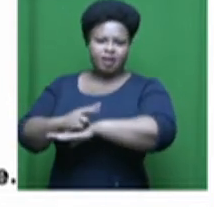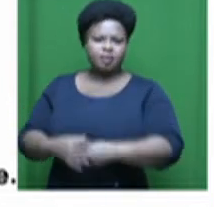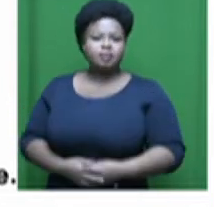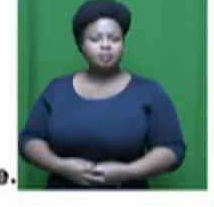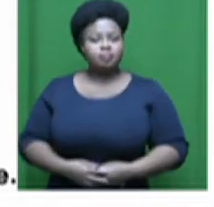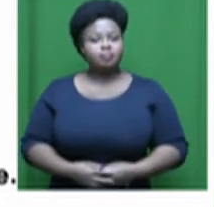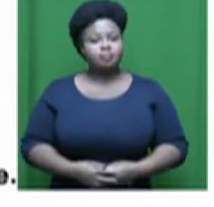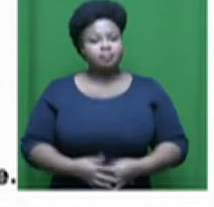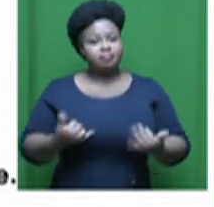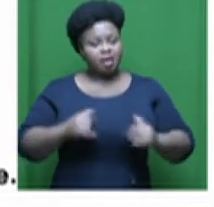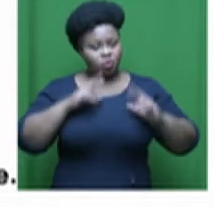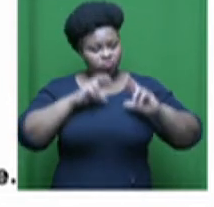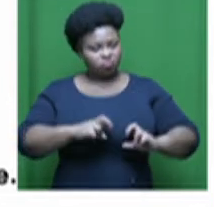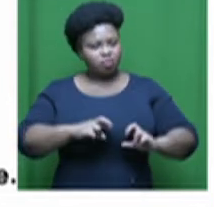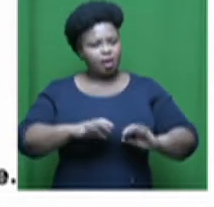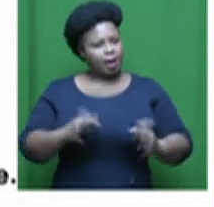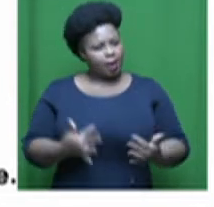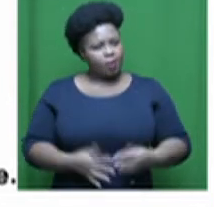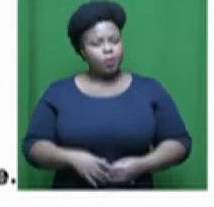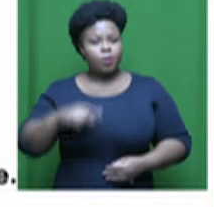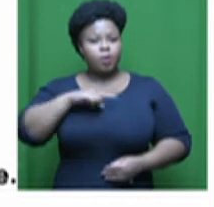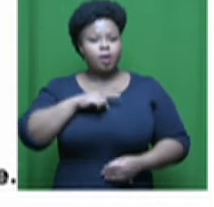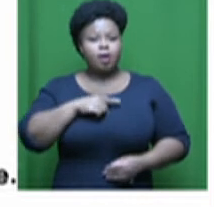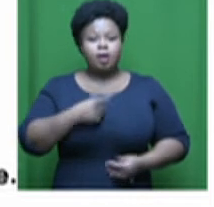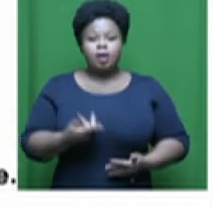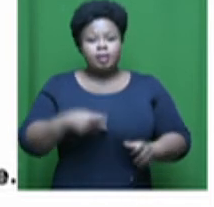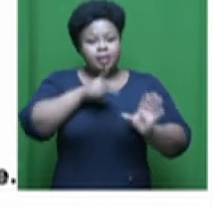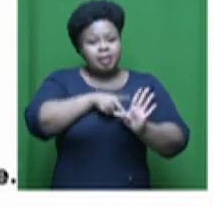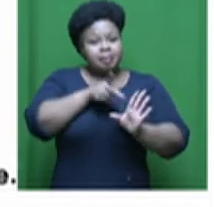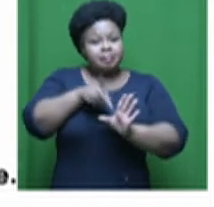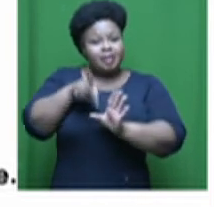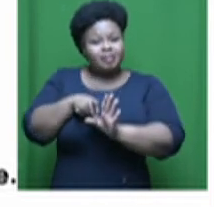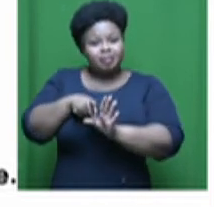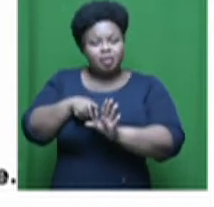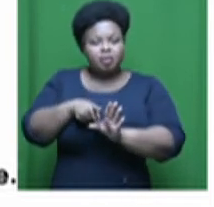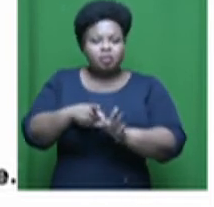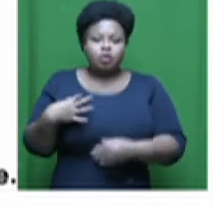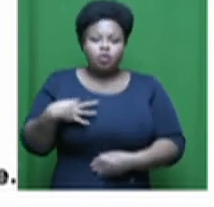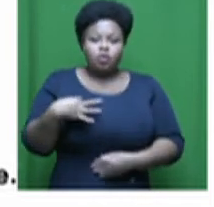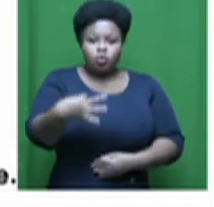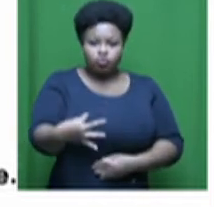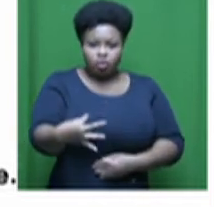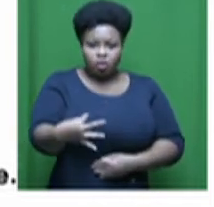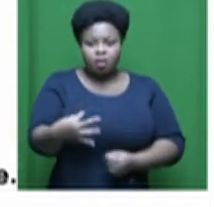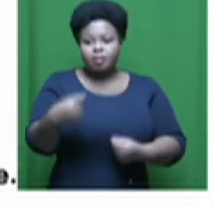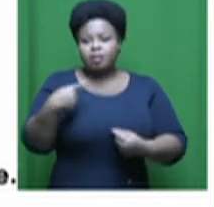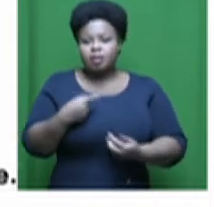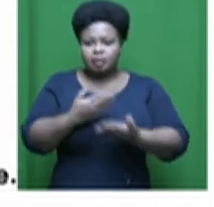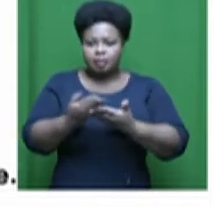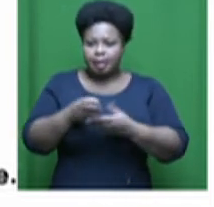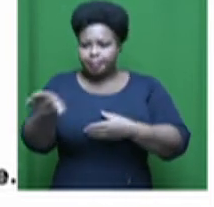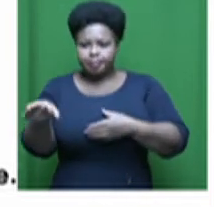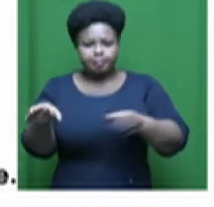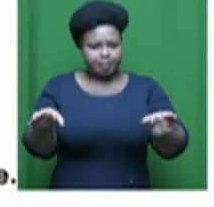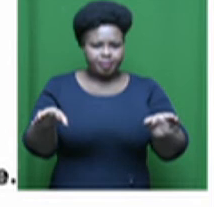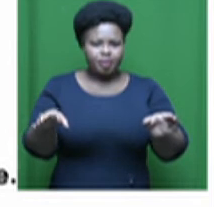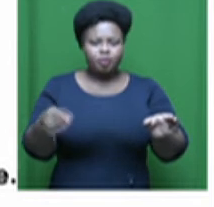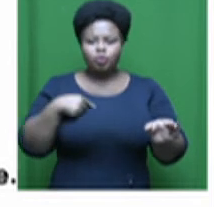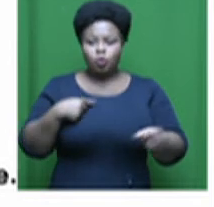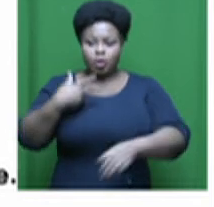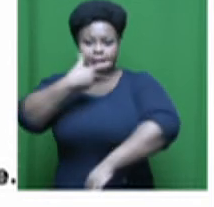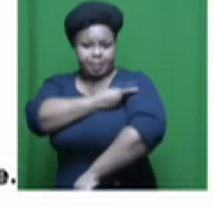are conducted is that when participants volunteer, we randomly allocate them either to receive the vaccine or a placebo